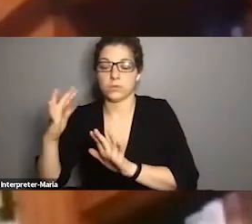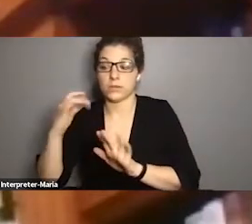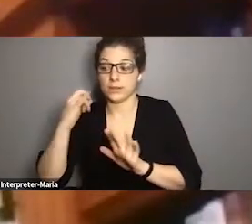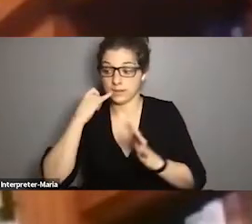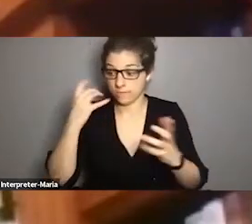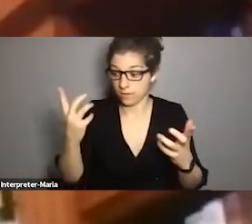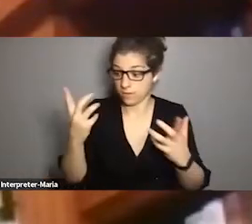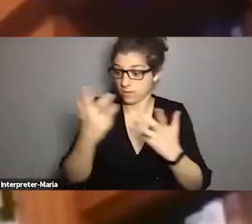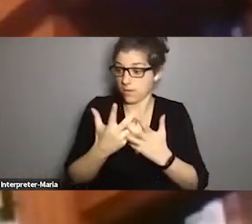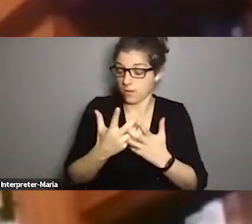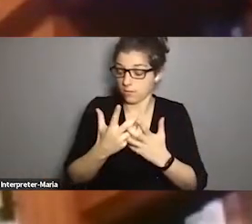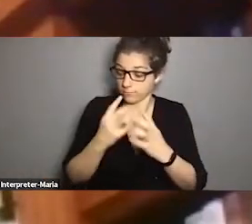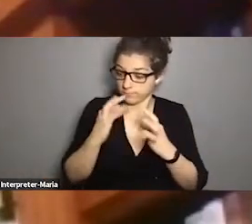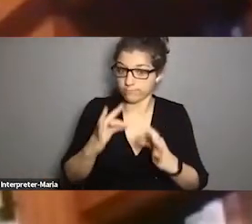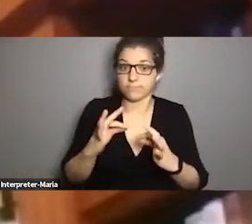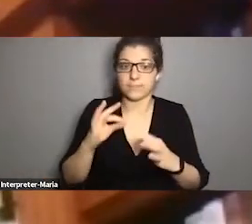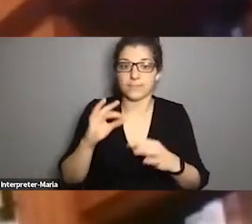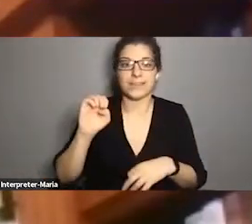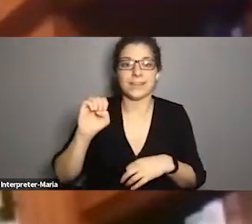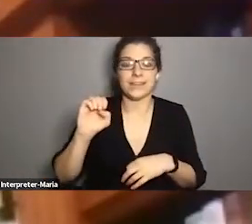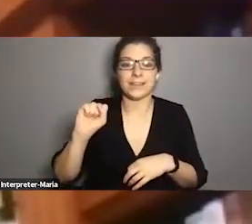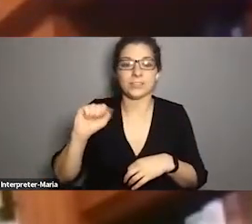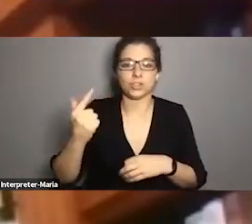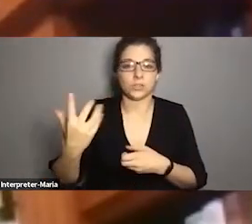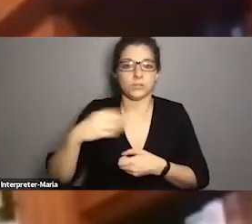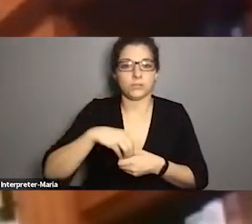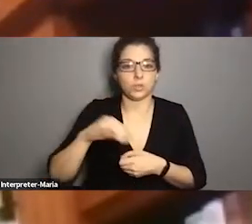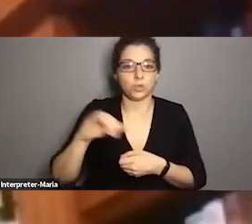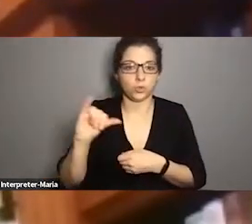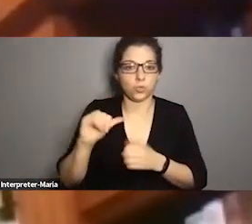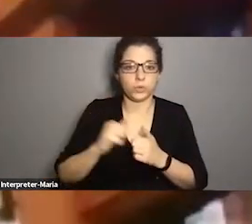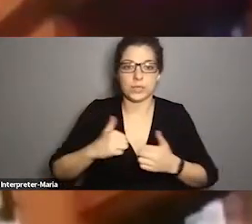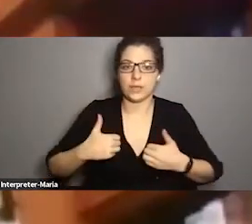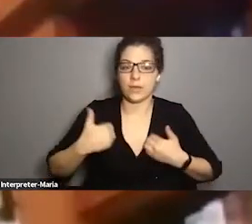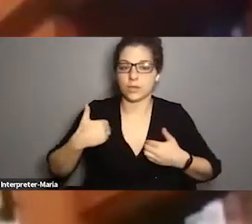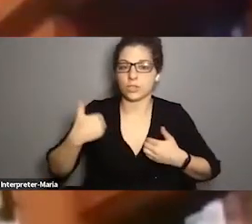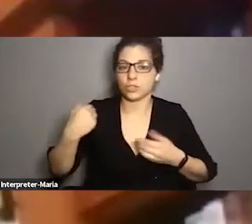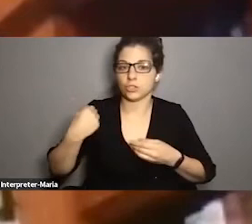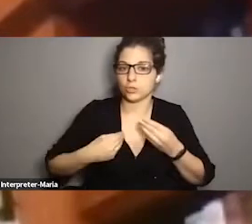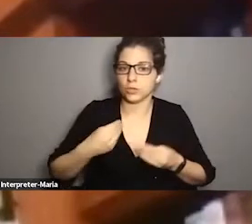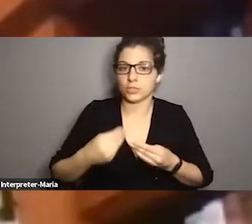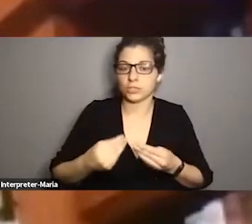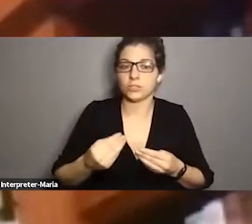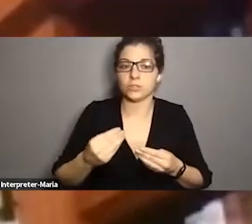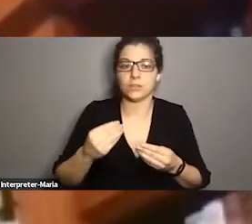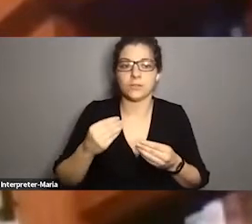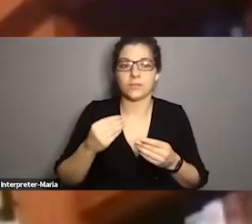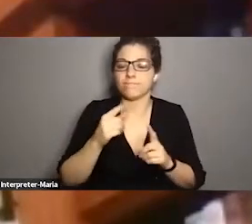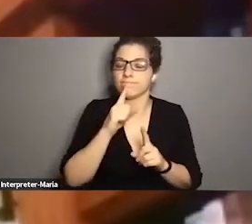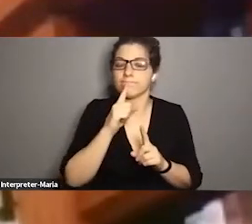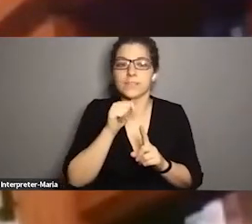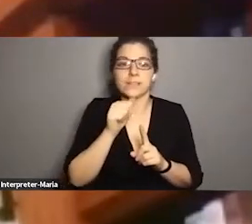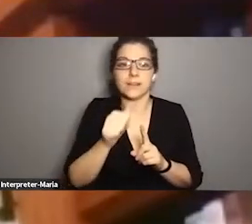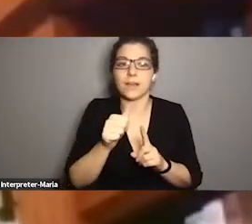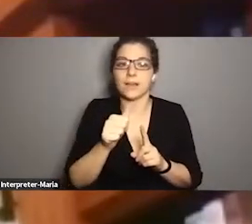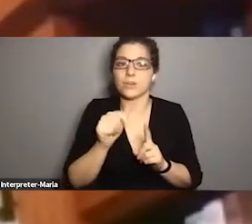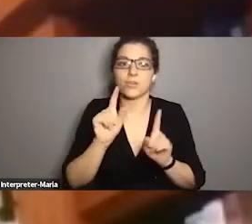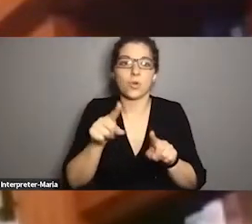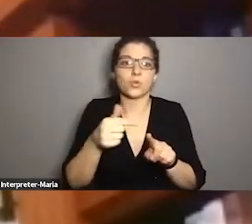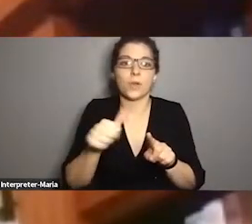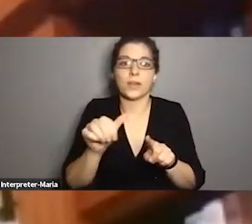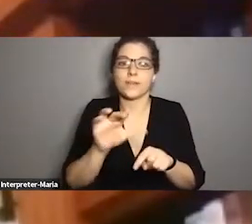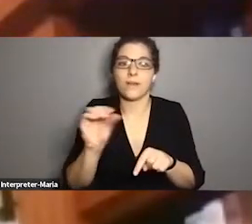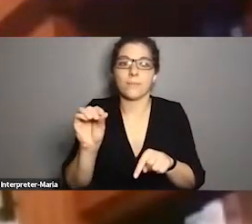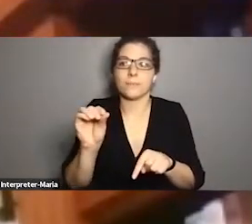aligned, and ESG comes into this too, particularly with the younger generation, that they're just not going to go to any company.